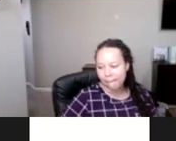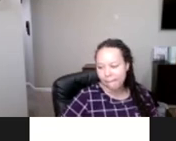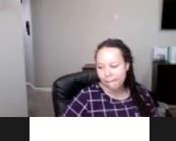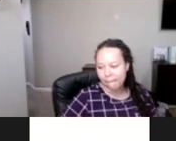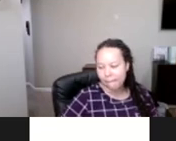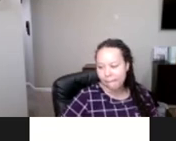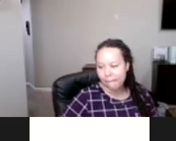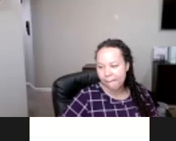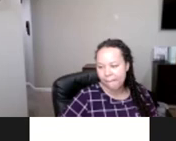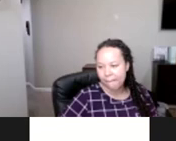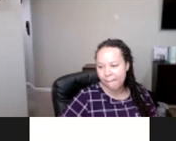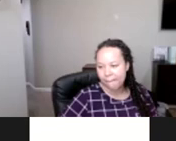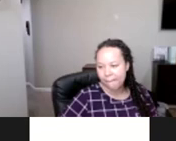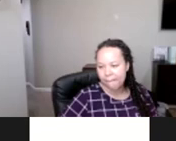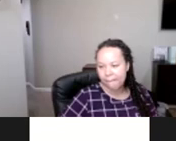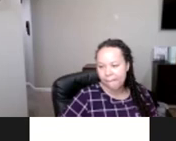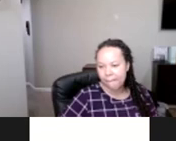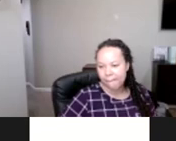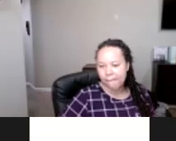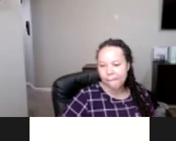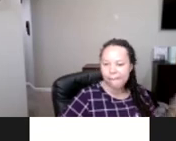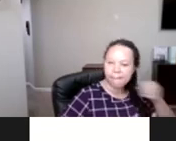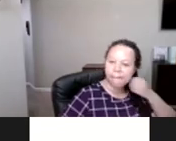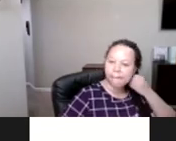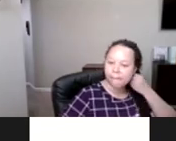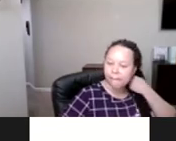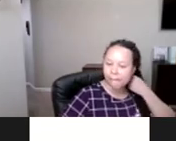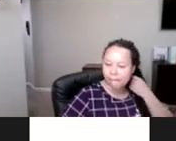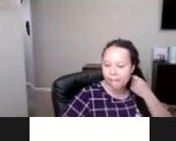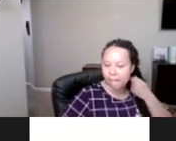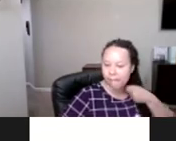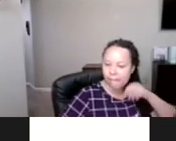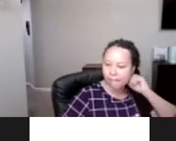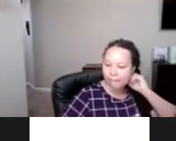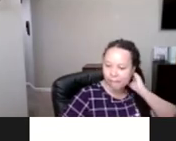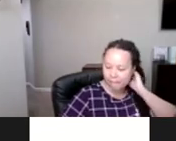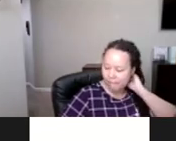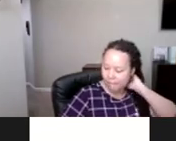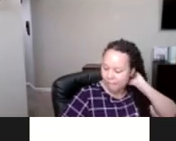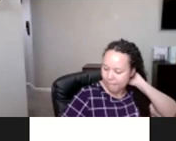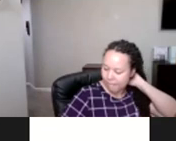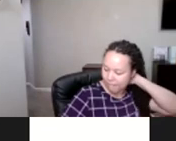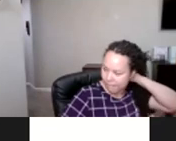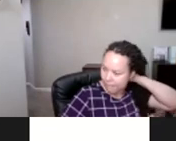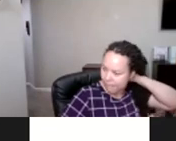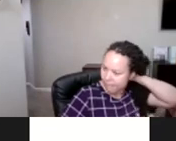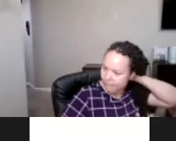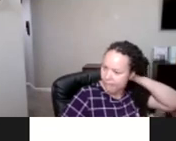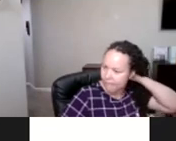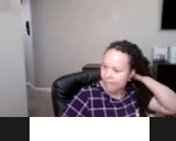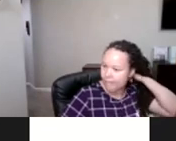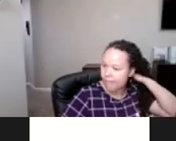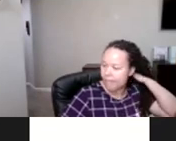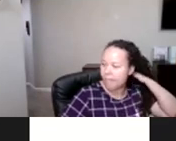the reason I wanted to be part of this work is because I see how underserved the community is. And culturally, like I